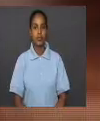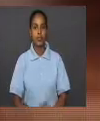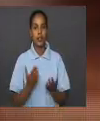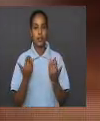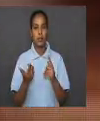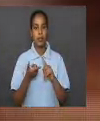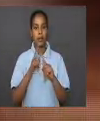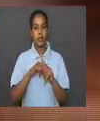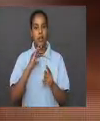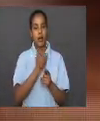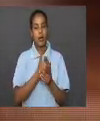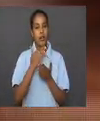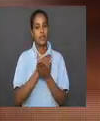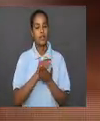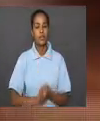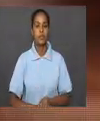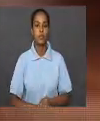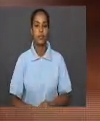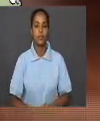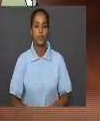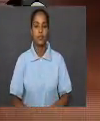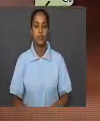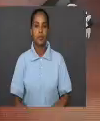Let's get back to our lesson.